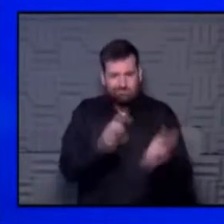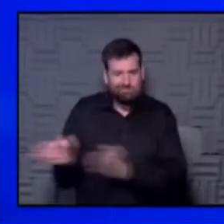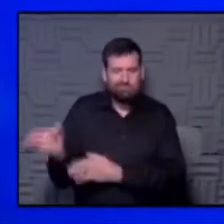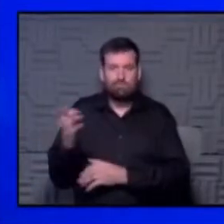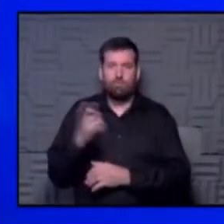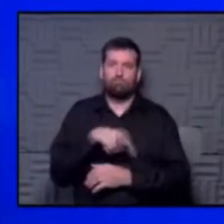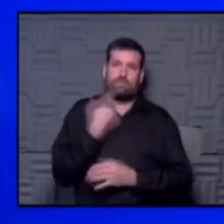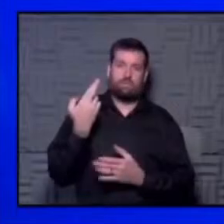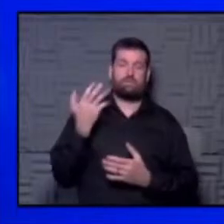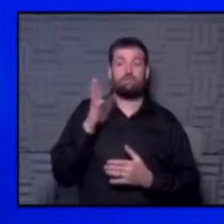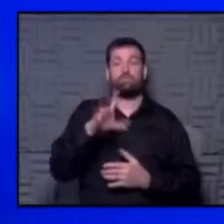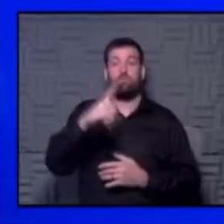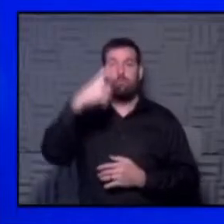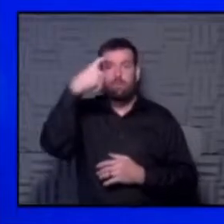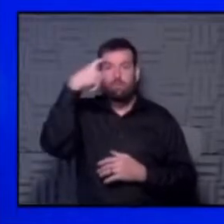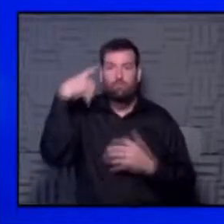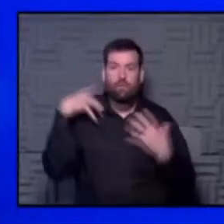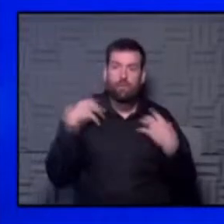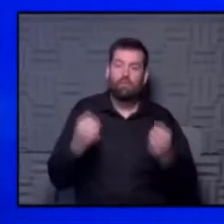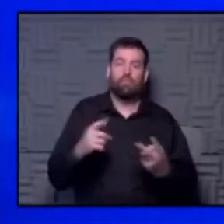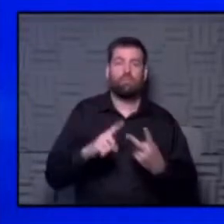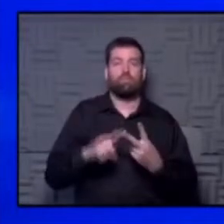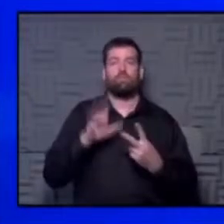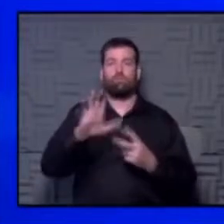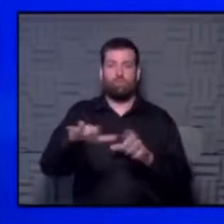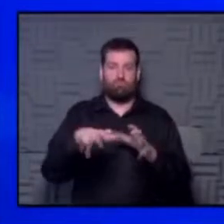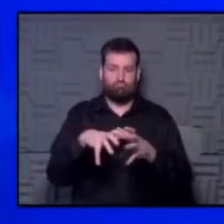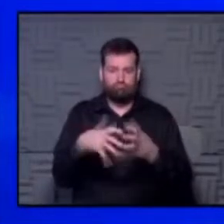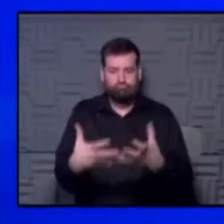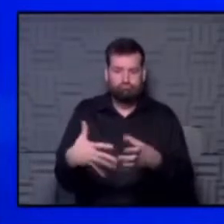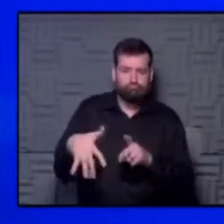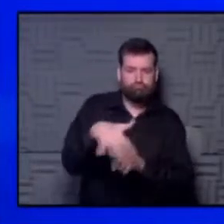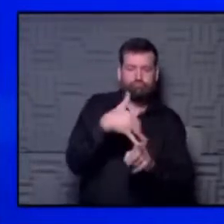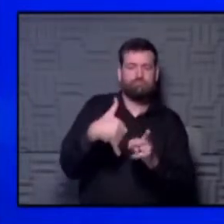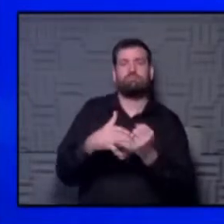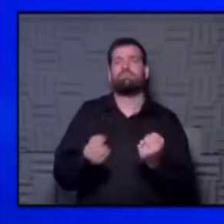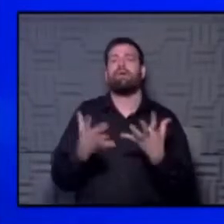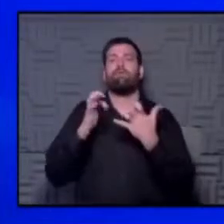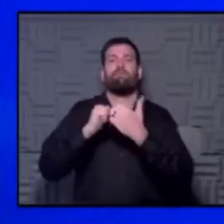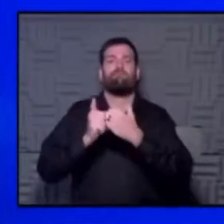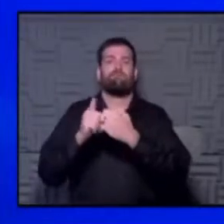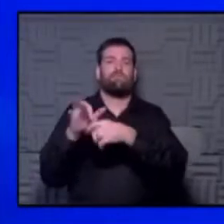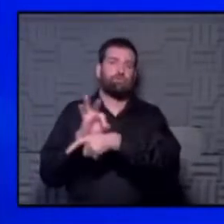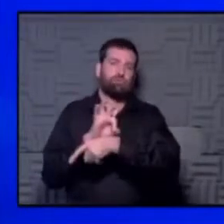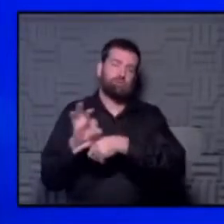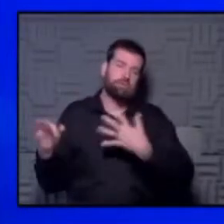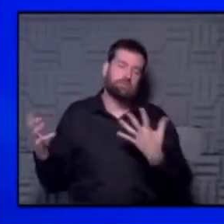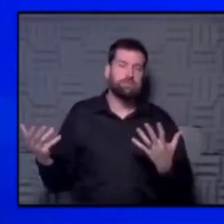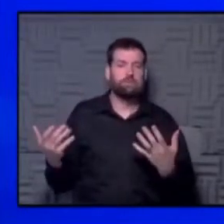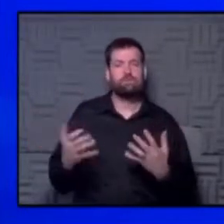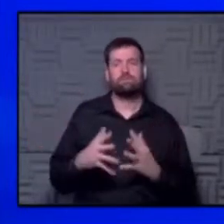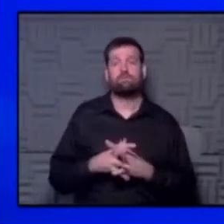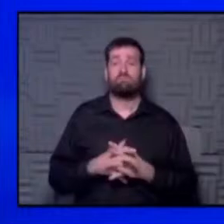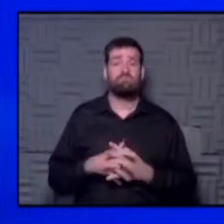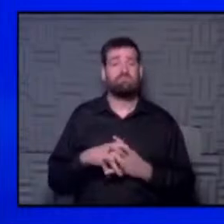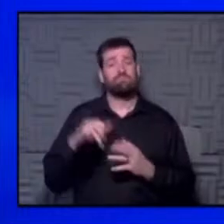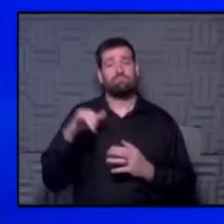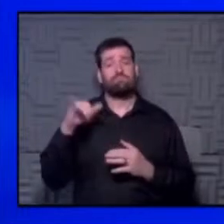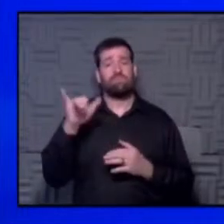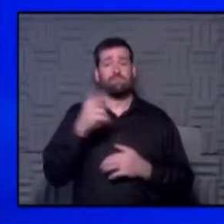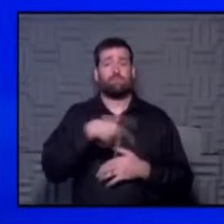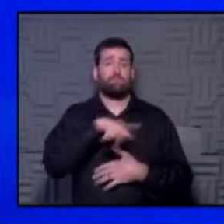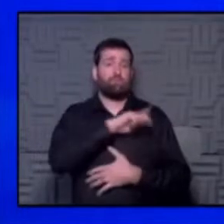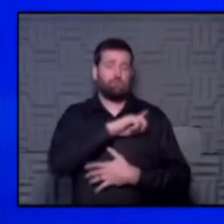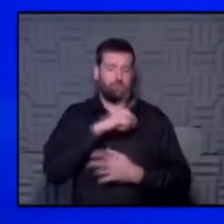risk around what your mental health is like, what your bubble's going to be like, how you're going to function in your life. And I think that is largely a